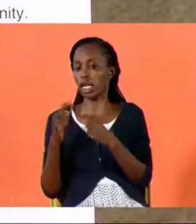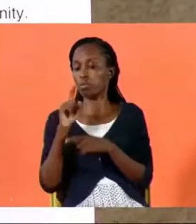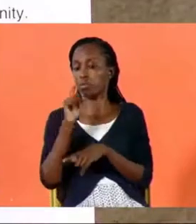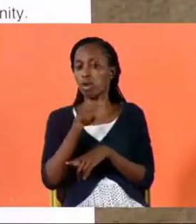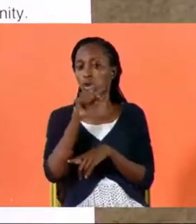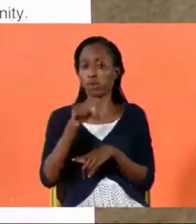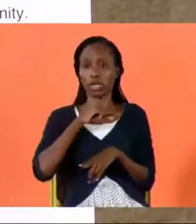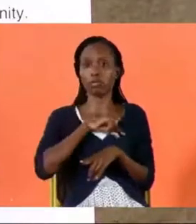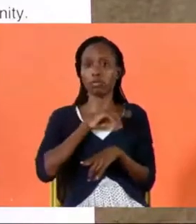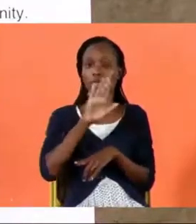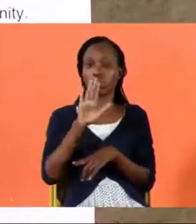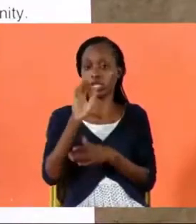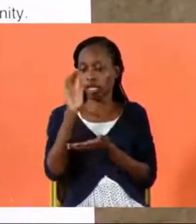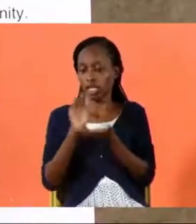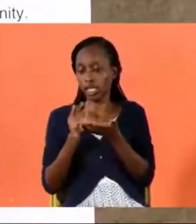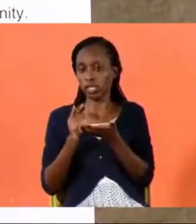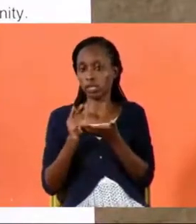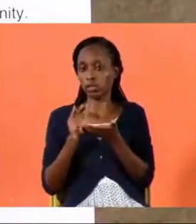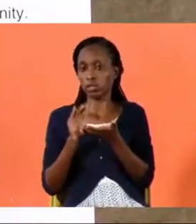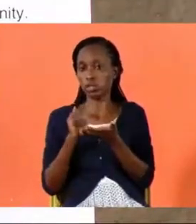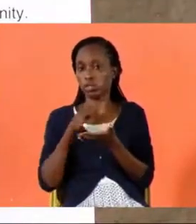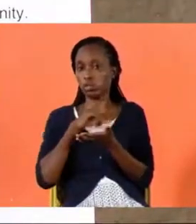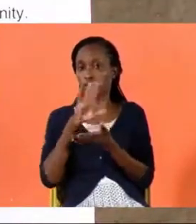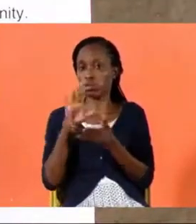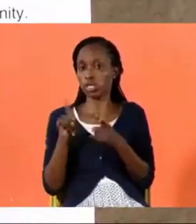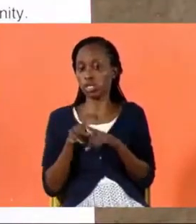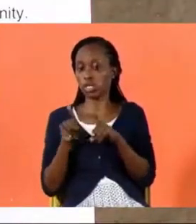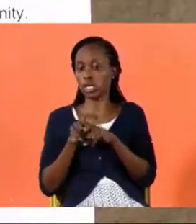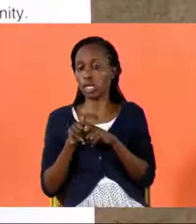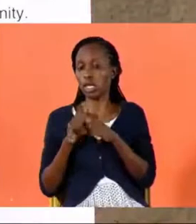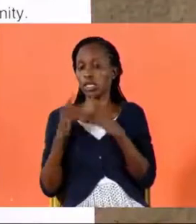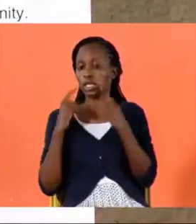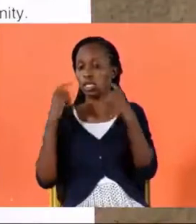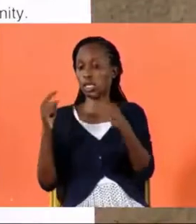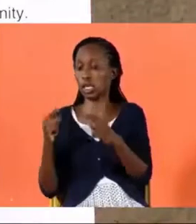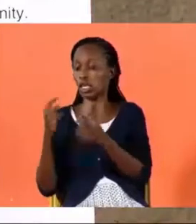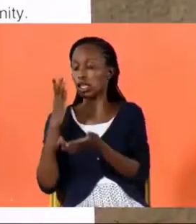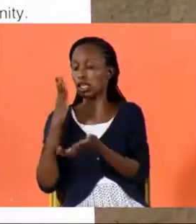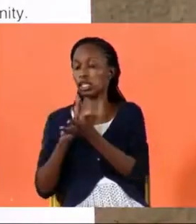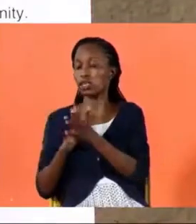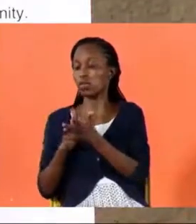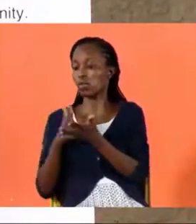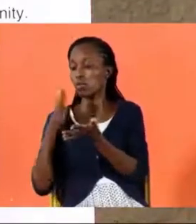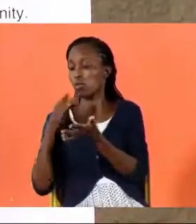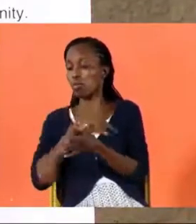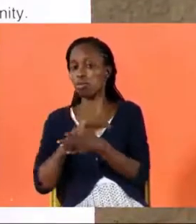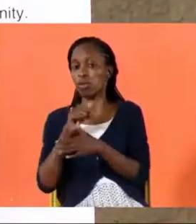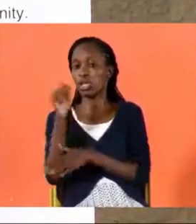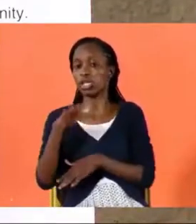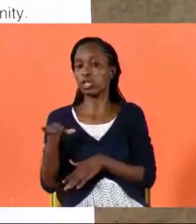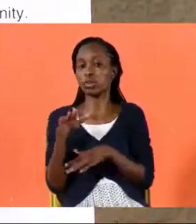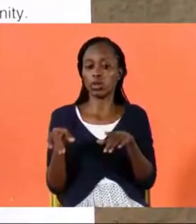most economic activity is taking place, and then declare the profit somewhere else, or not respecting arm's length